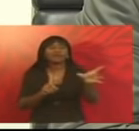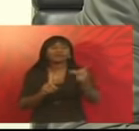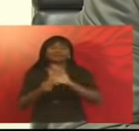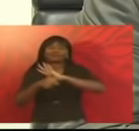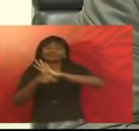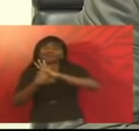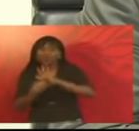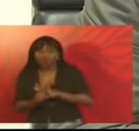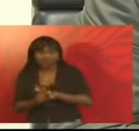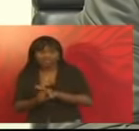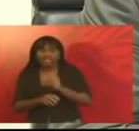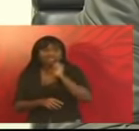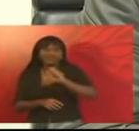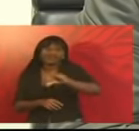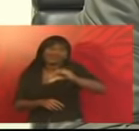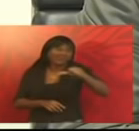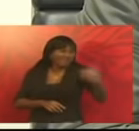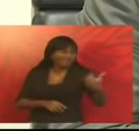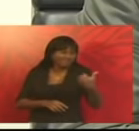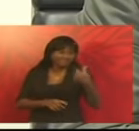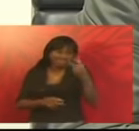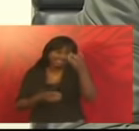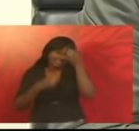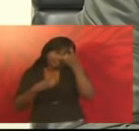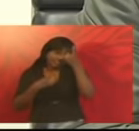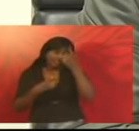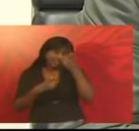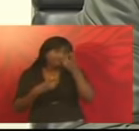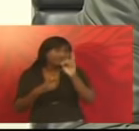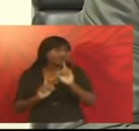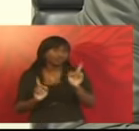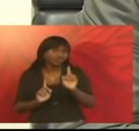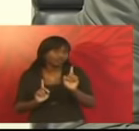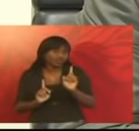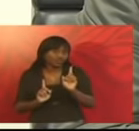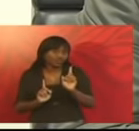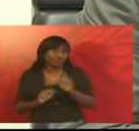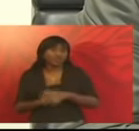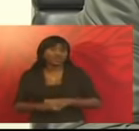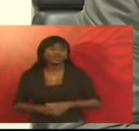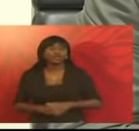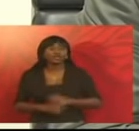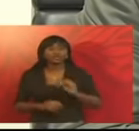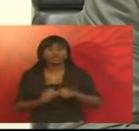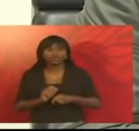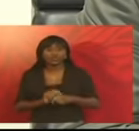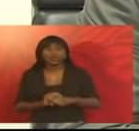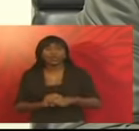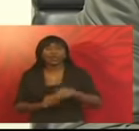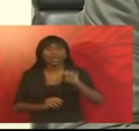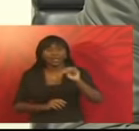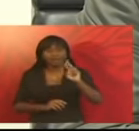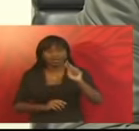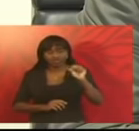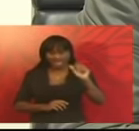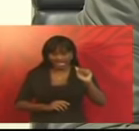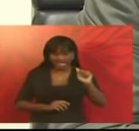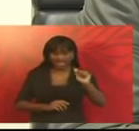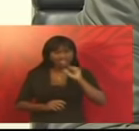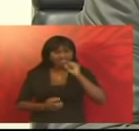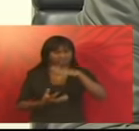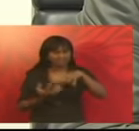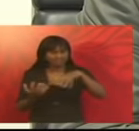virus, not other illnesses. So I don't want the concept of other mRNA vaccines for other things being confused with